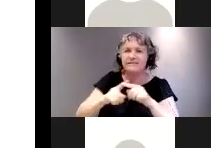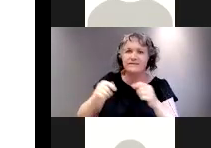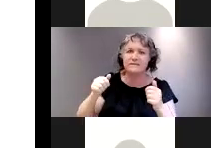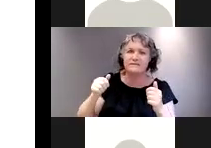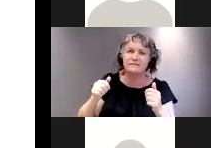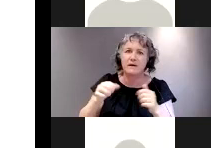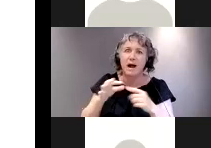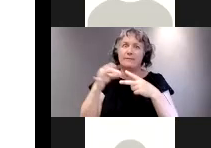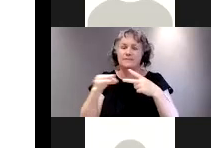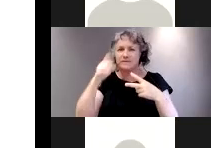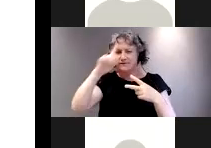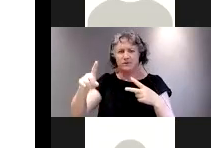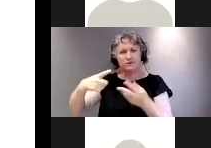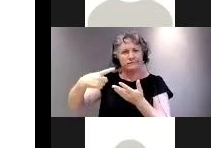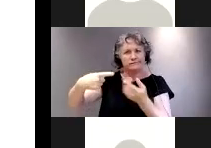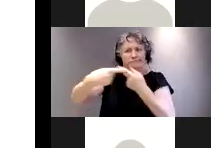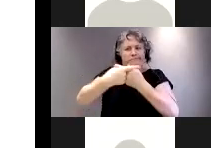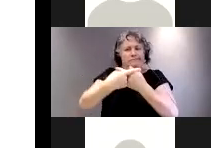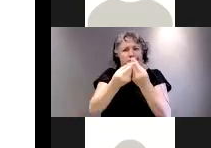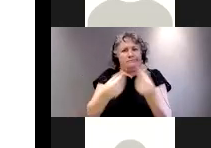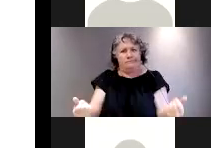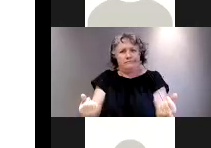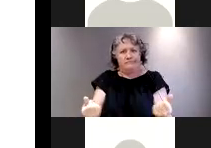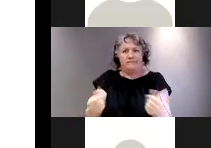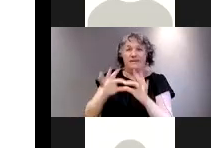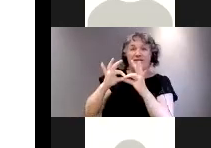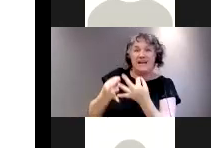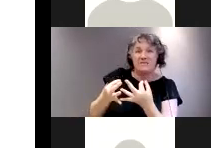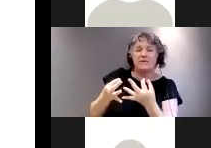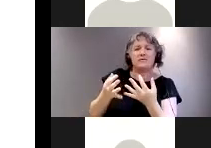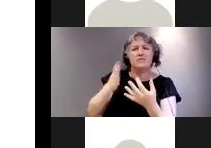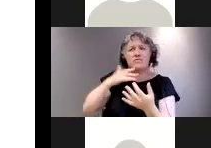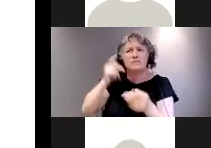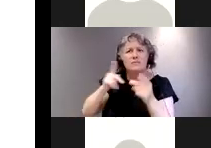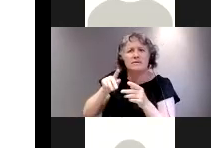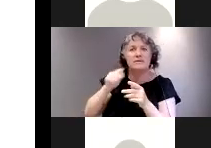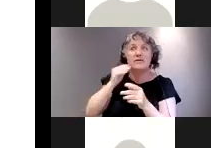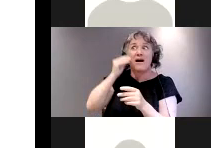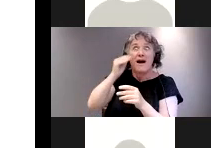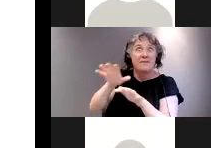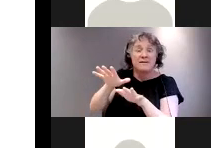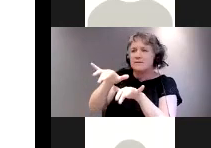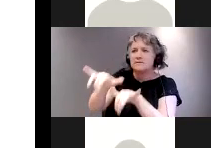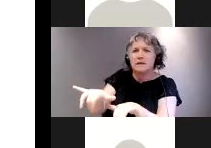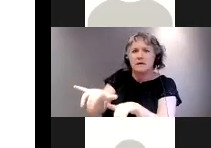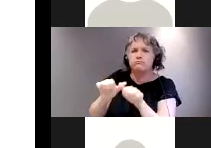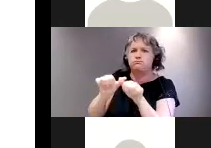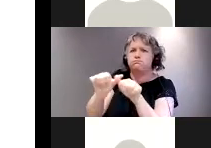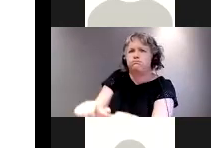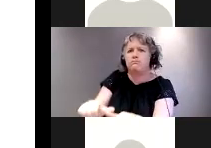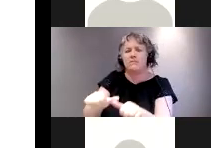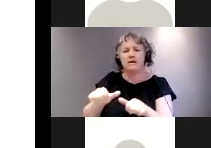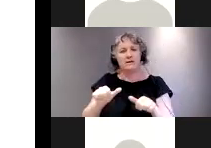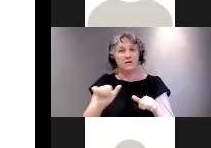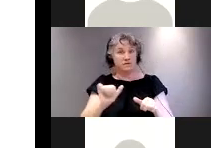in their homes, in a family environment versus a long-term care environment, keeps them in those environments longer. And advocacy,